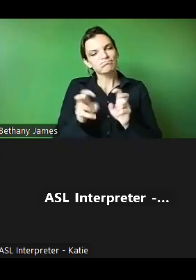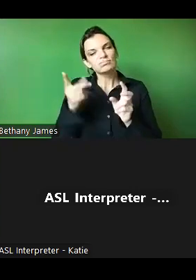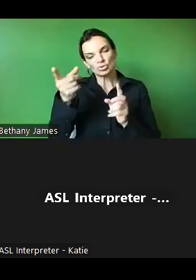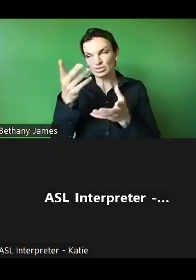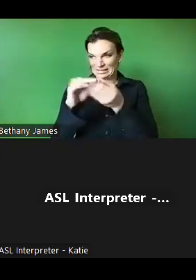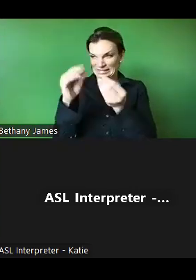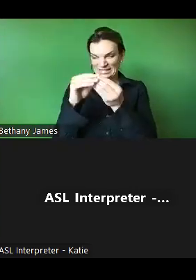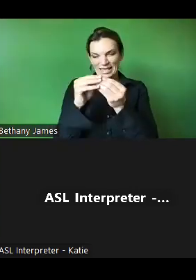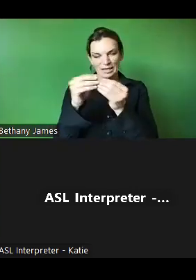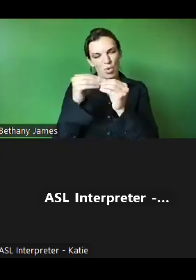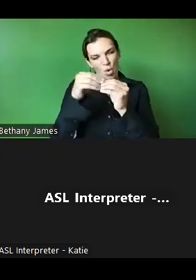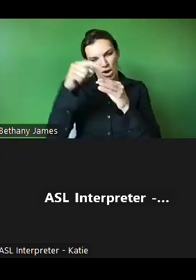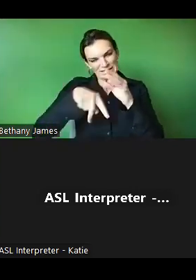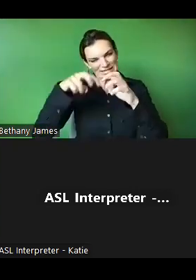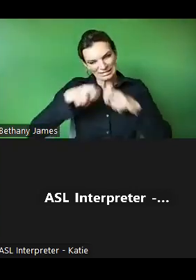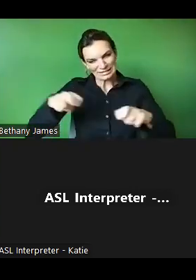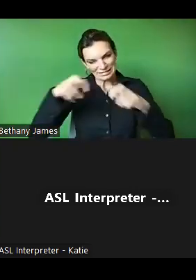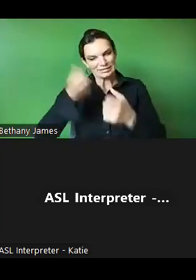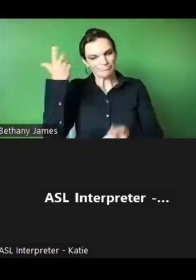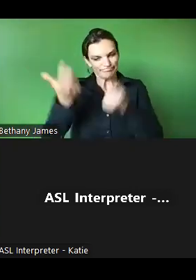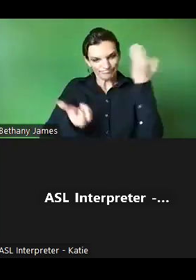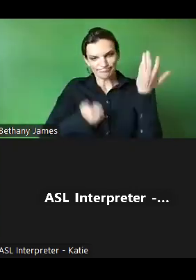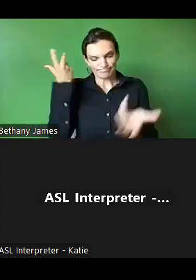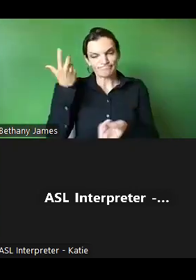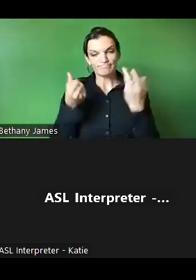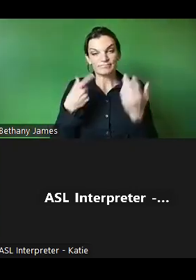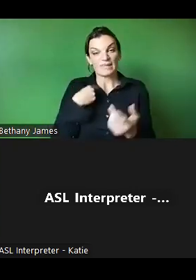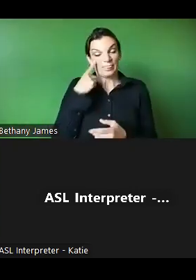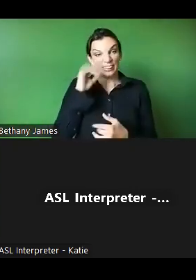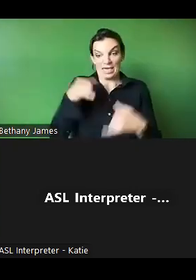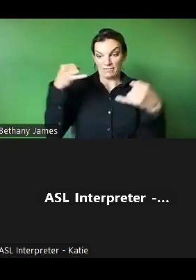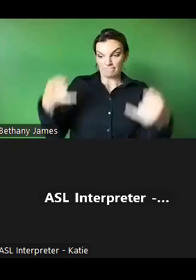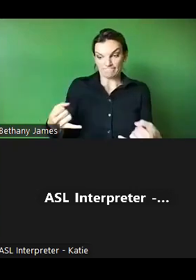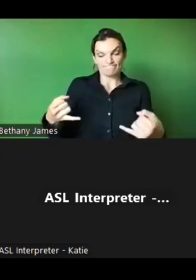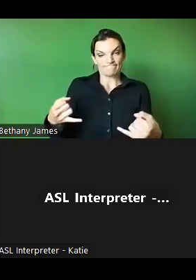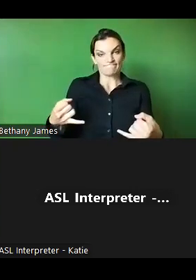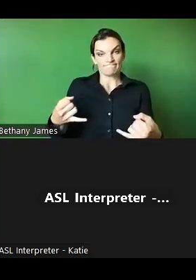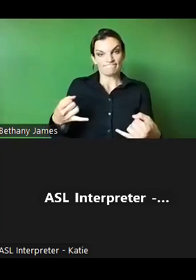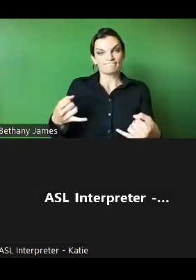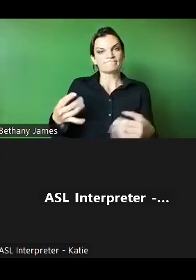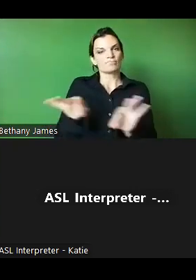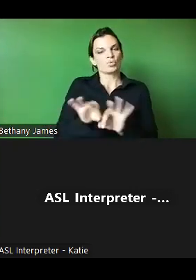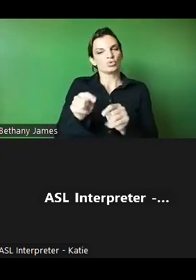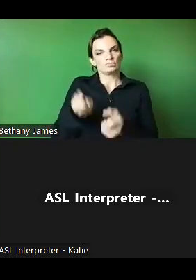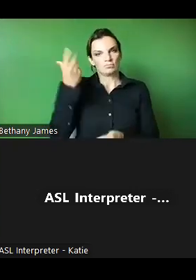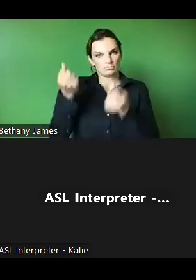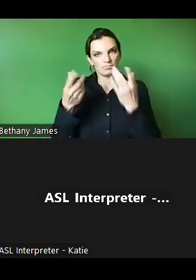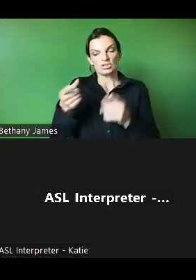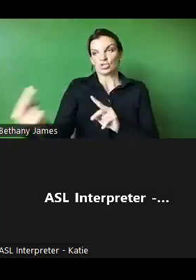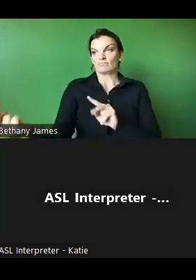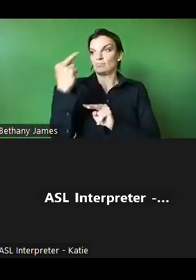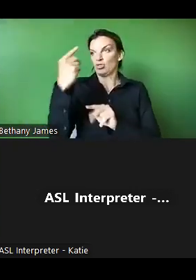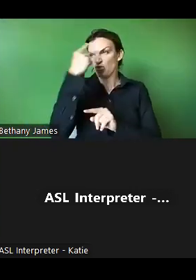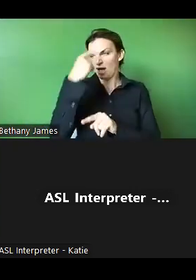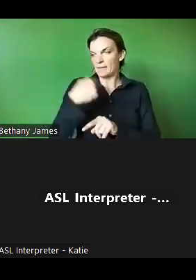really helped to be firm and to be a bit, to have me be perceived as combative.